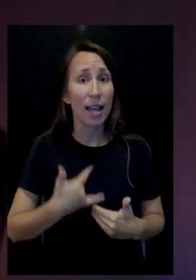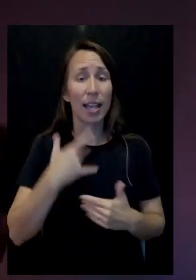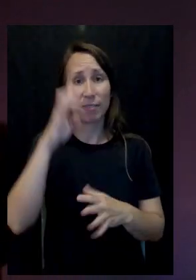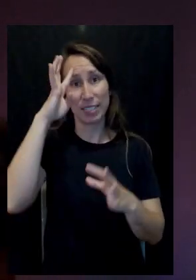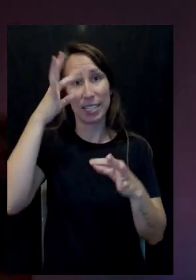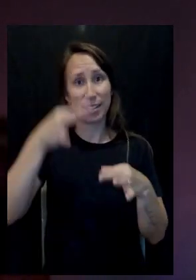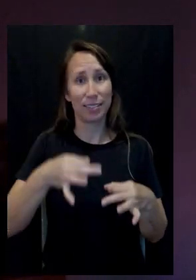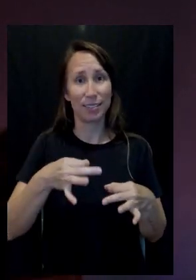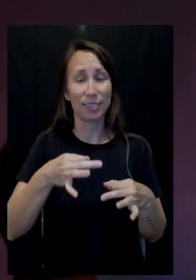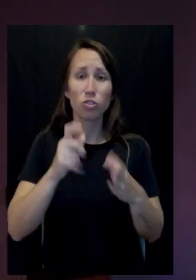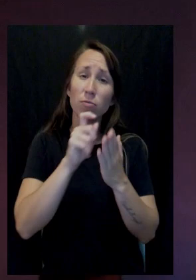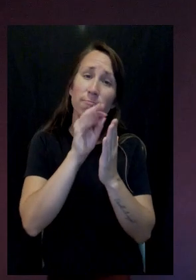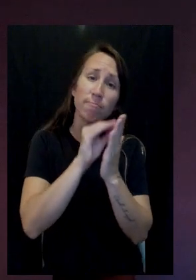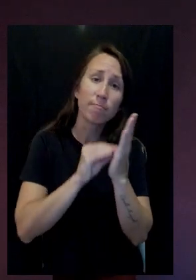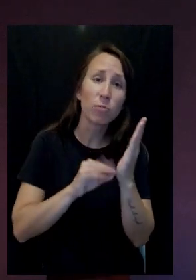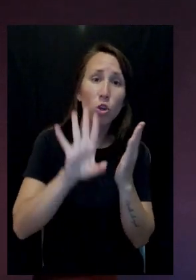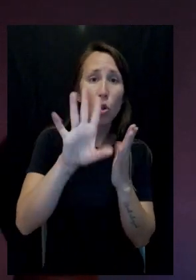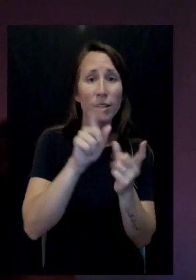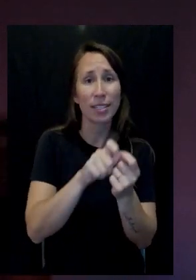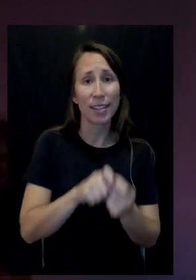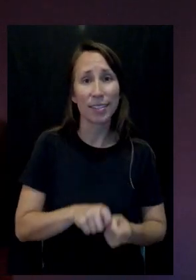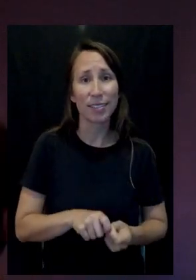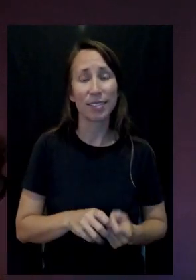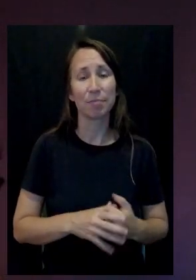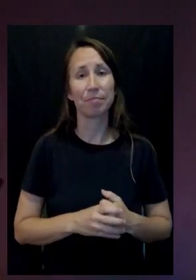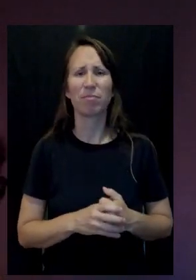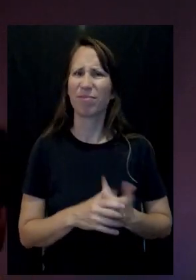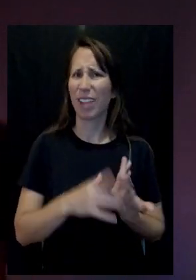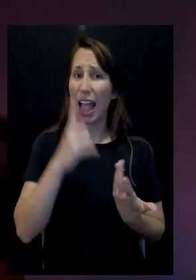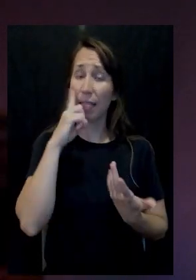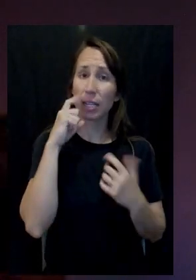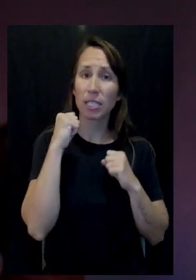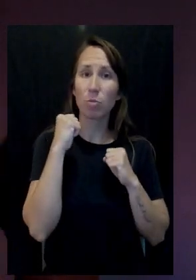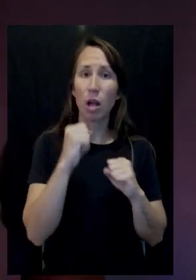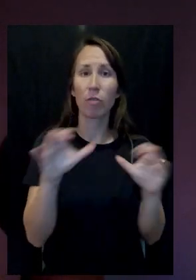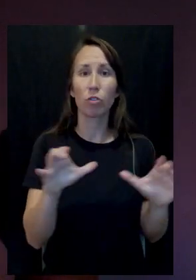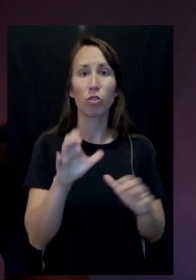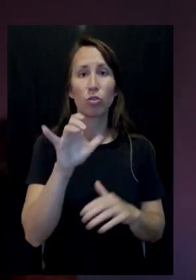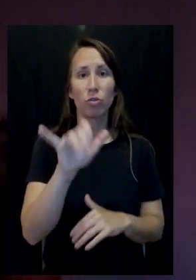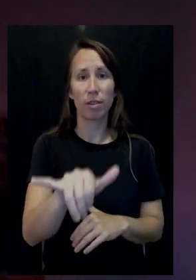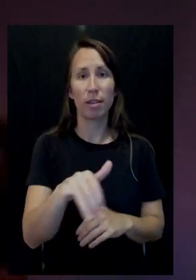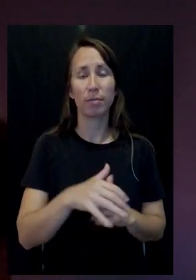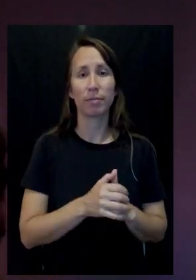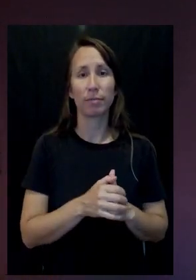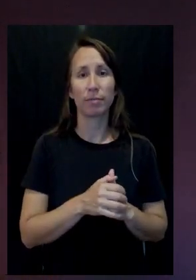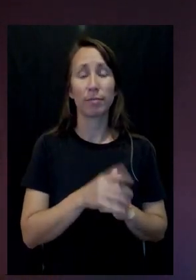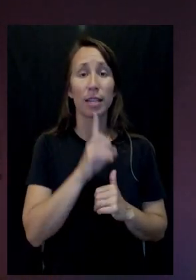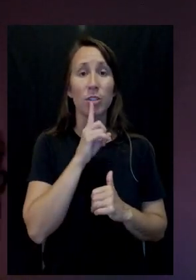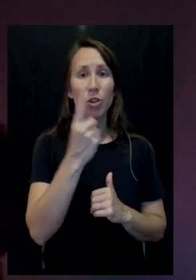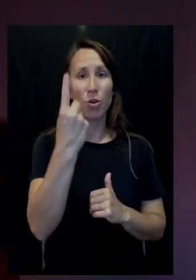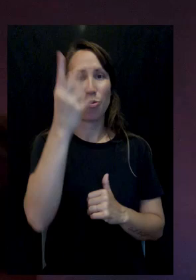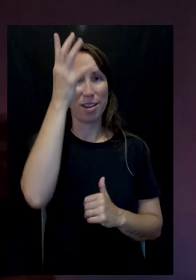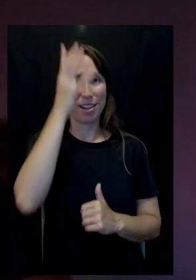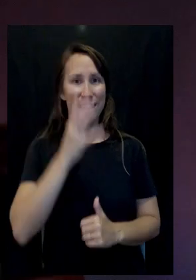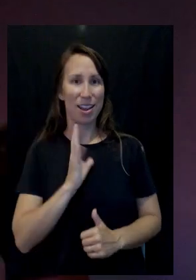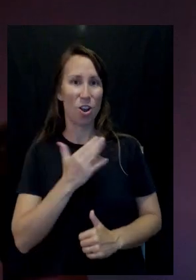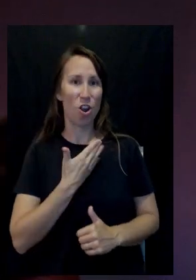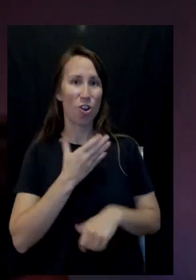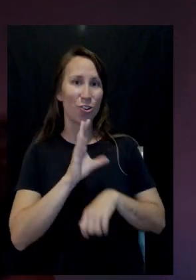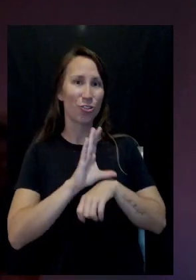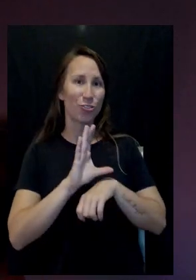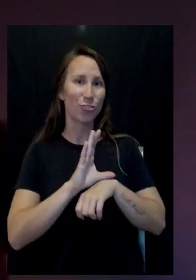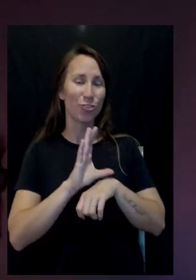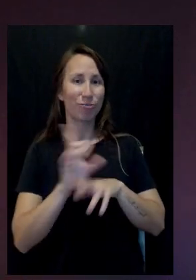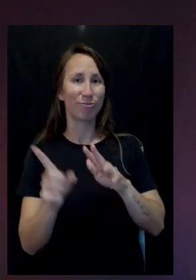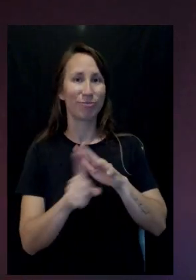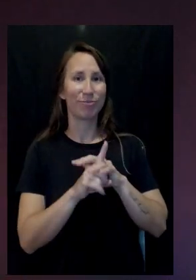your details, and I think it's pretty powerful to do that. It's actually one guy in our church pulled up today, and he had his I